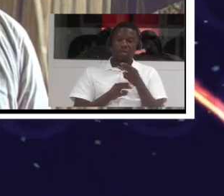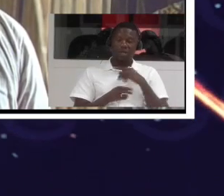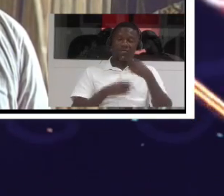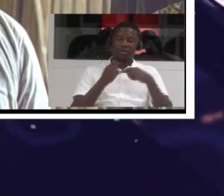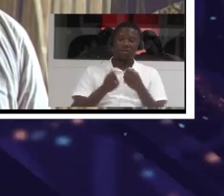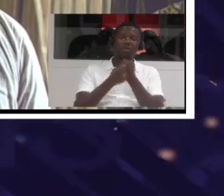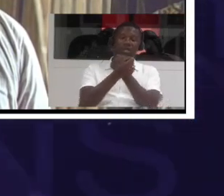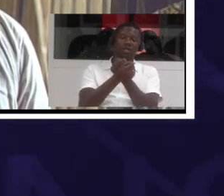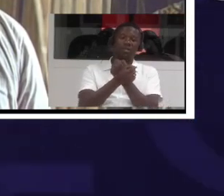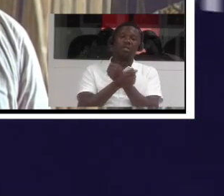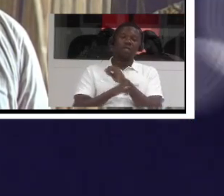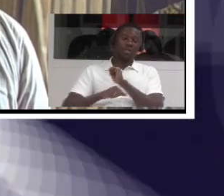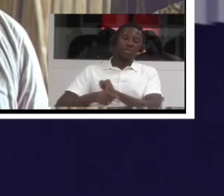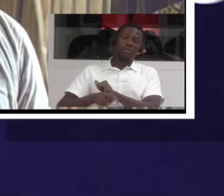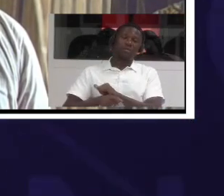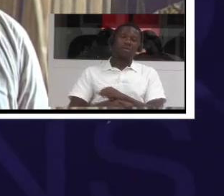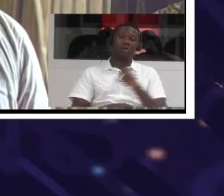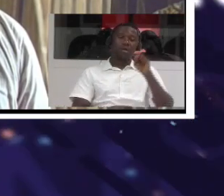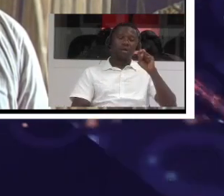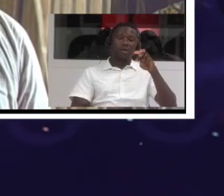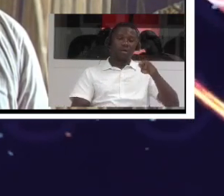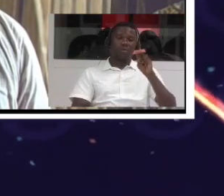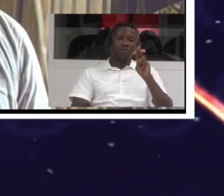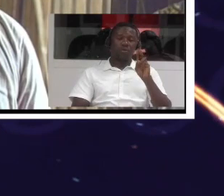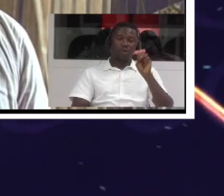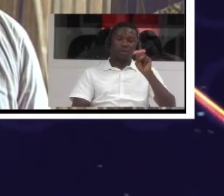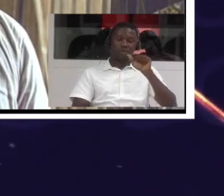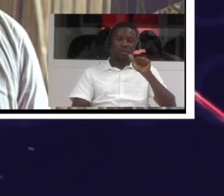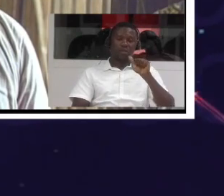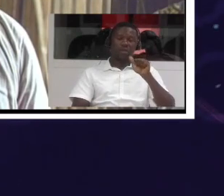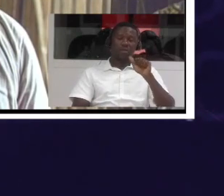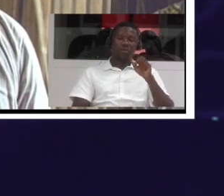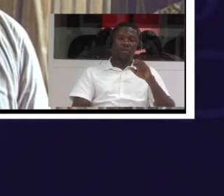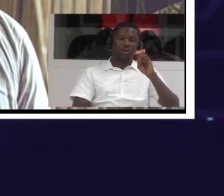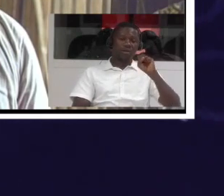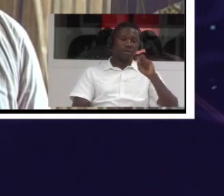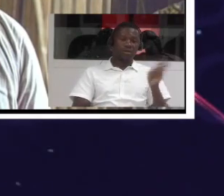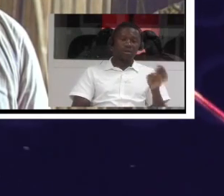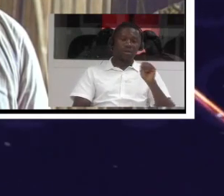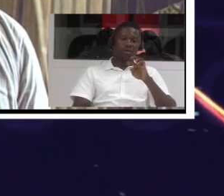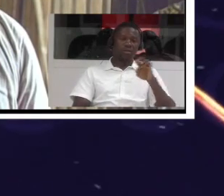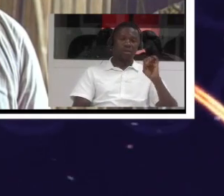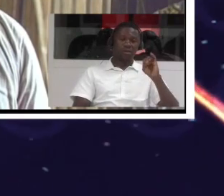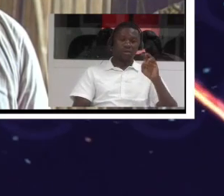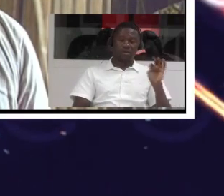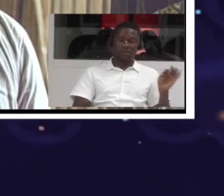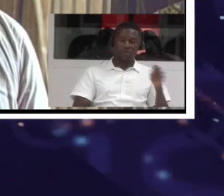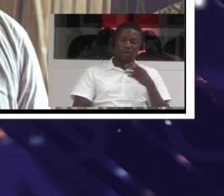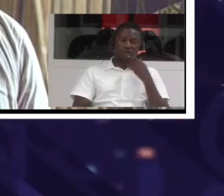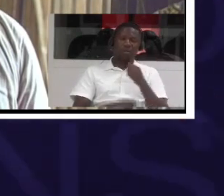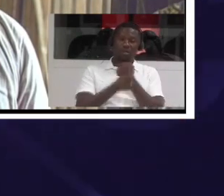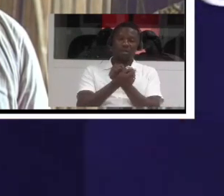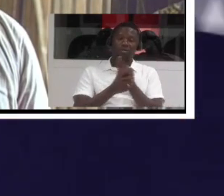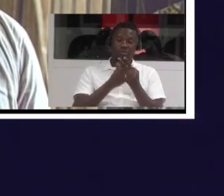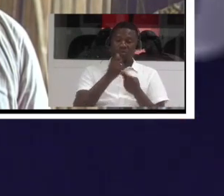detained. Musa Sharif was the editor of The Voice, so they both were arrested, detained, prosecuted. Luckily for them, they